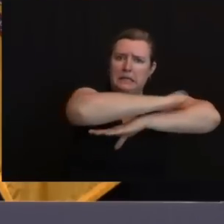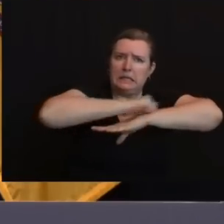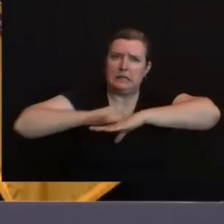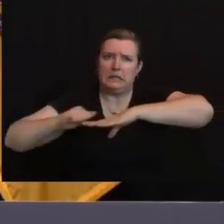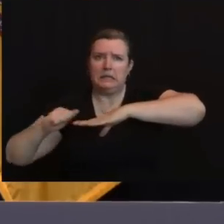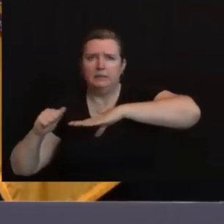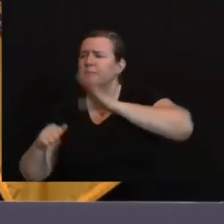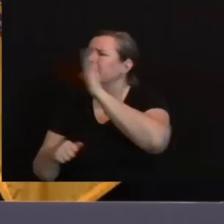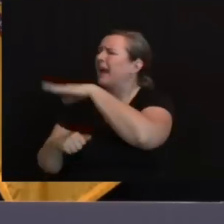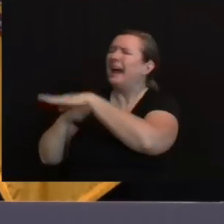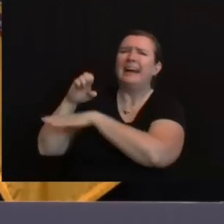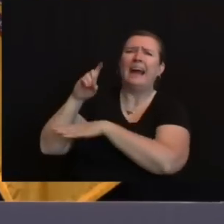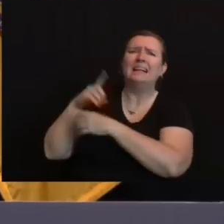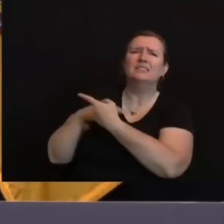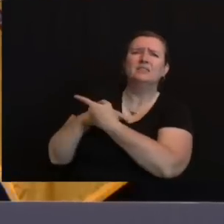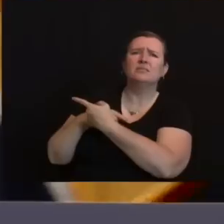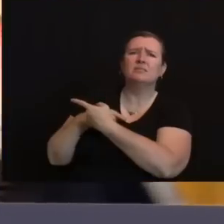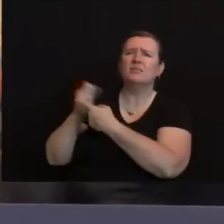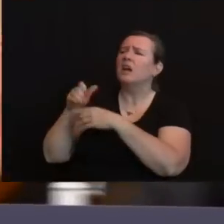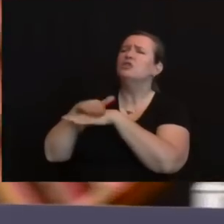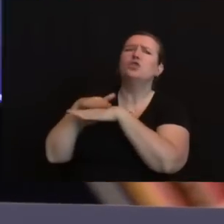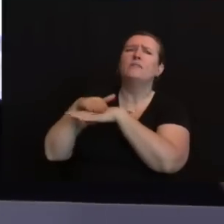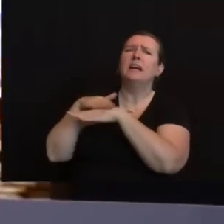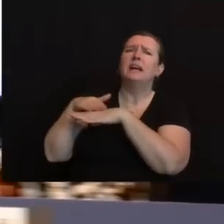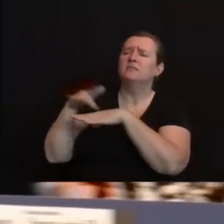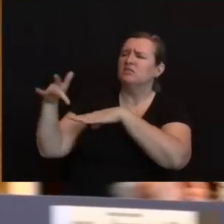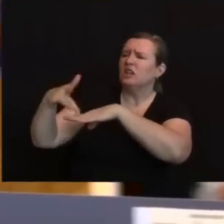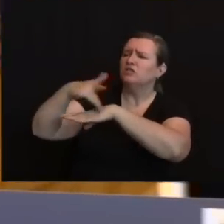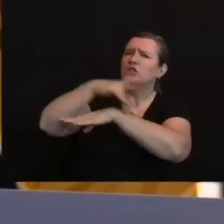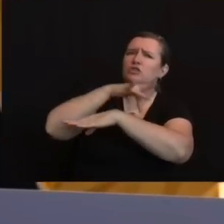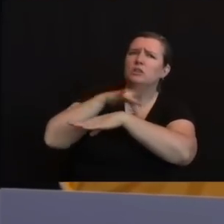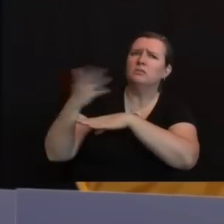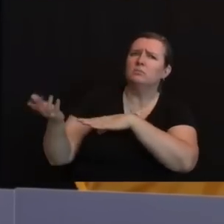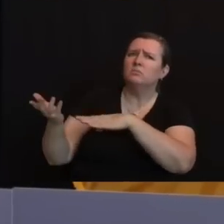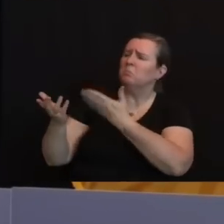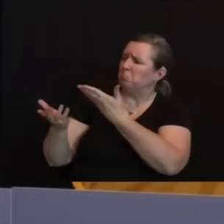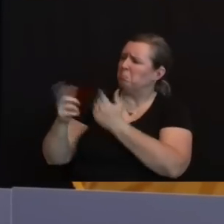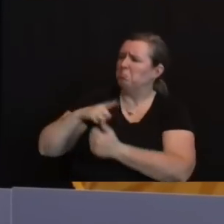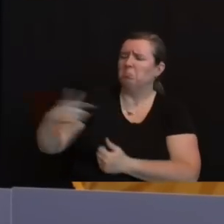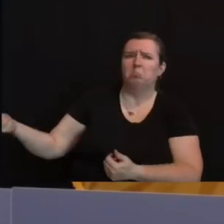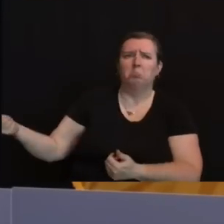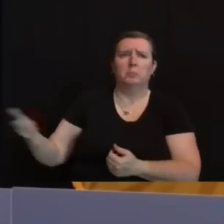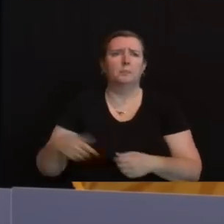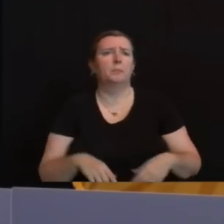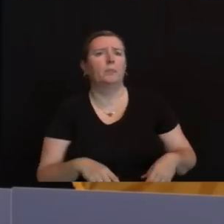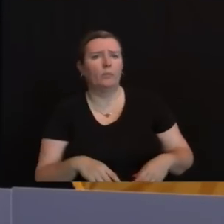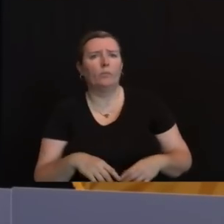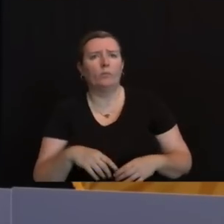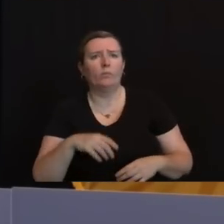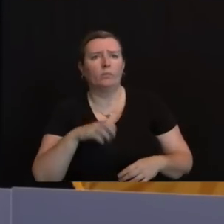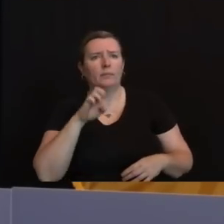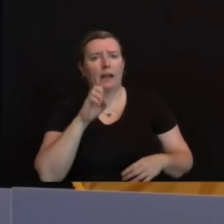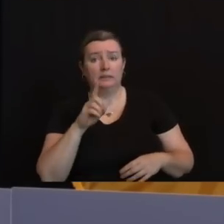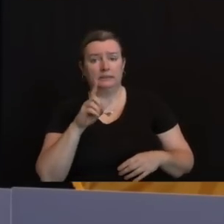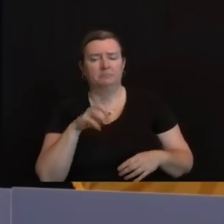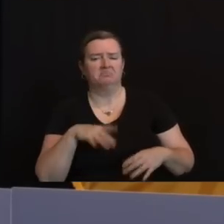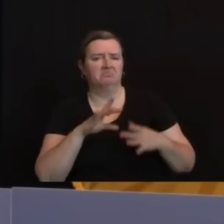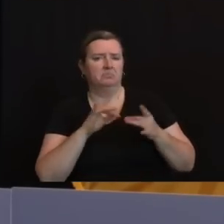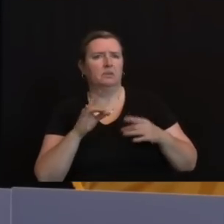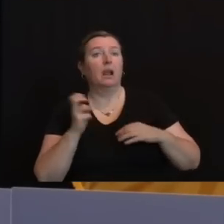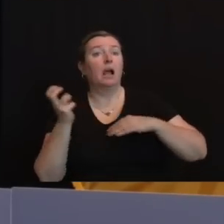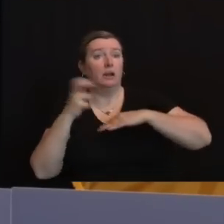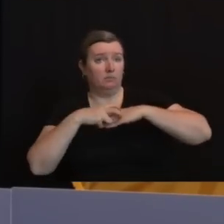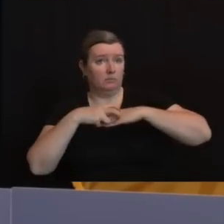comments on this virus on surfaces? It clearly survives a relatively long time on a surface. Now